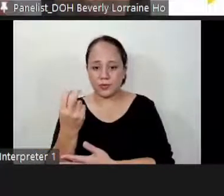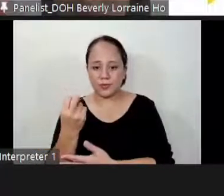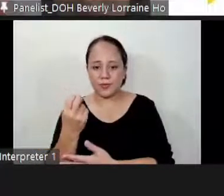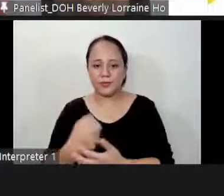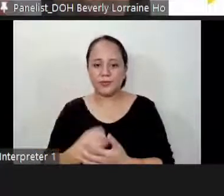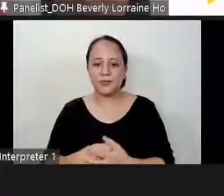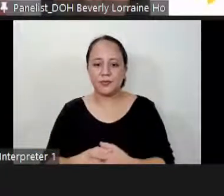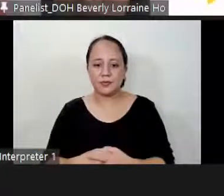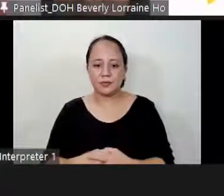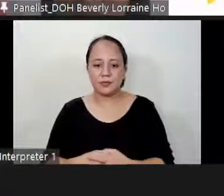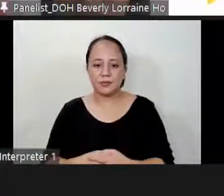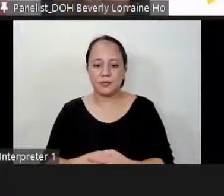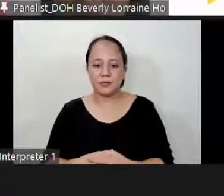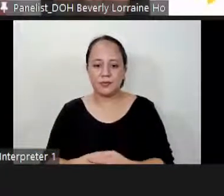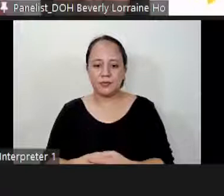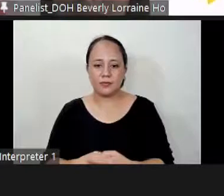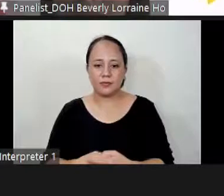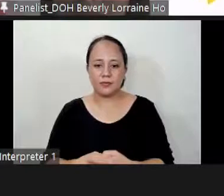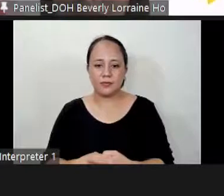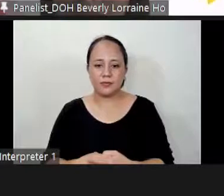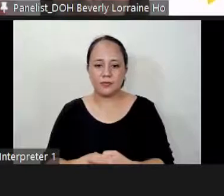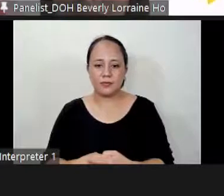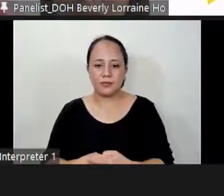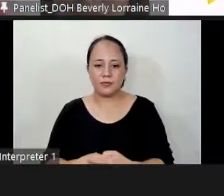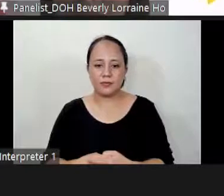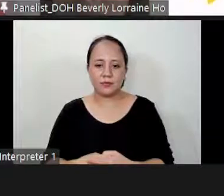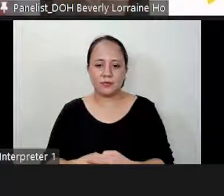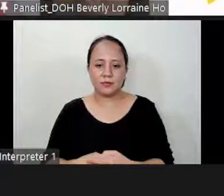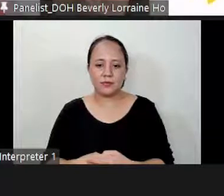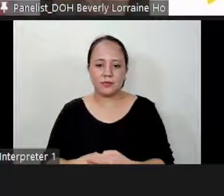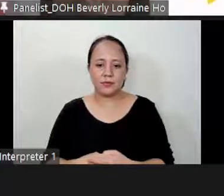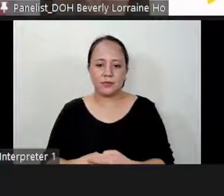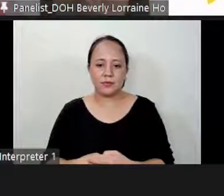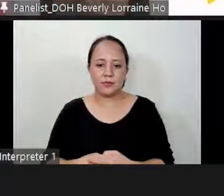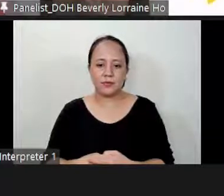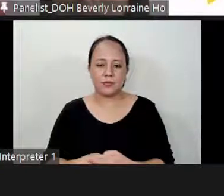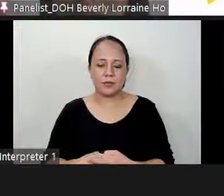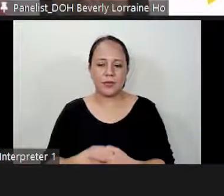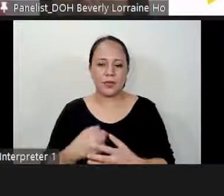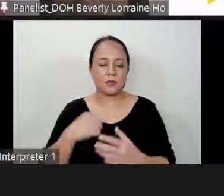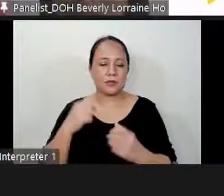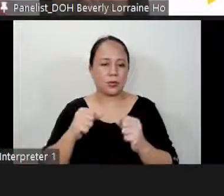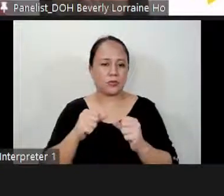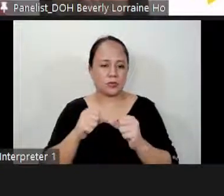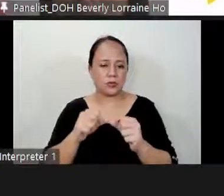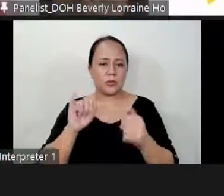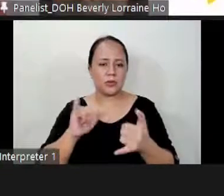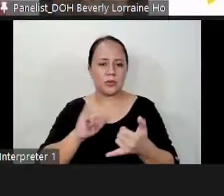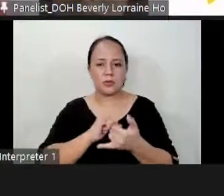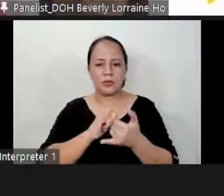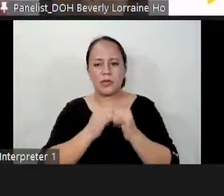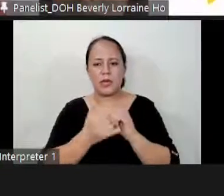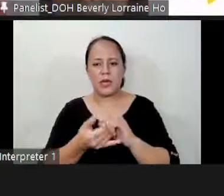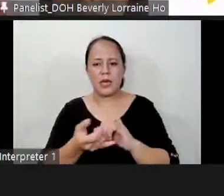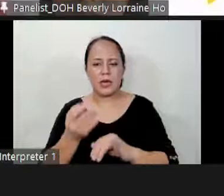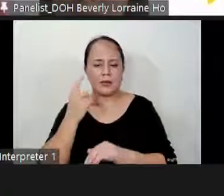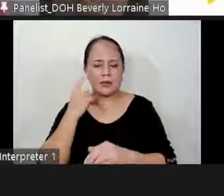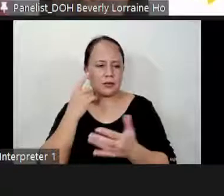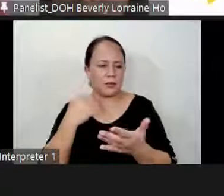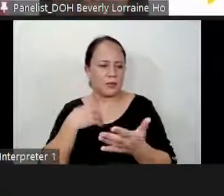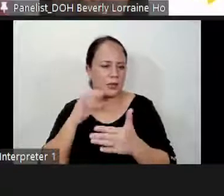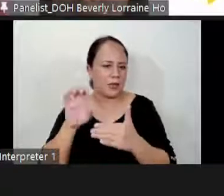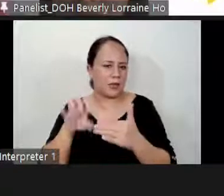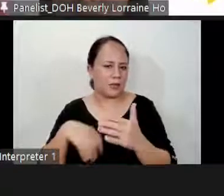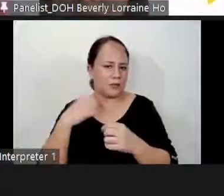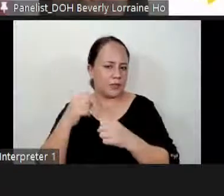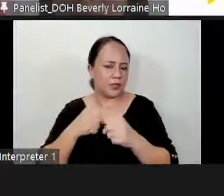and it has been ongoing and it will be adjusted. I think by the end of the